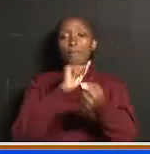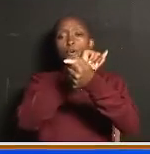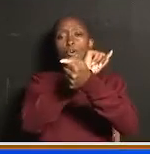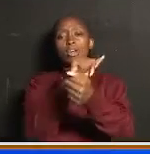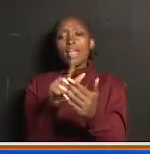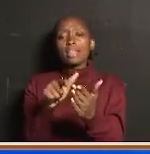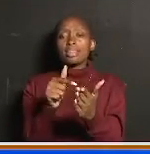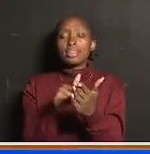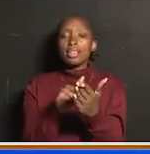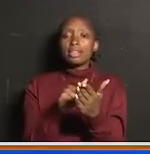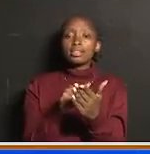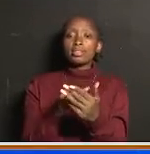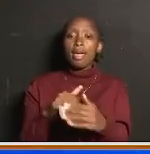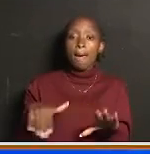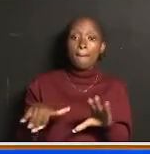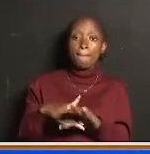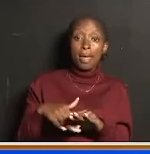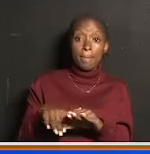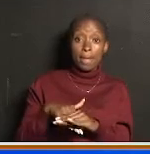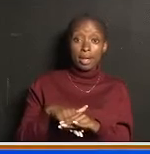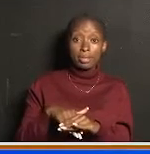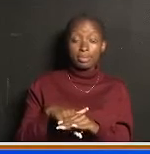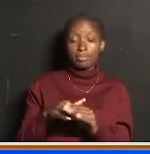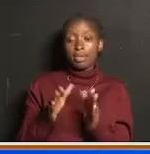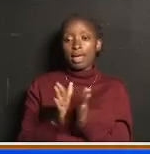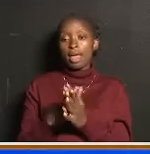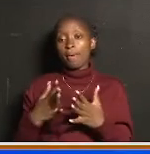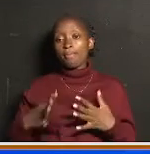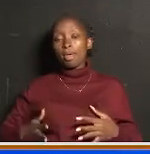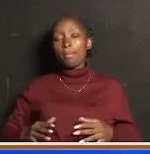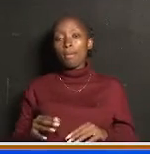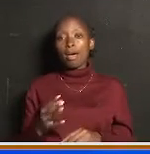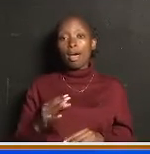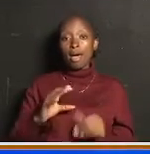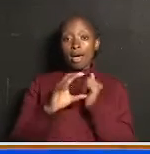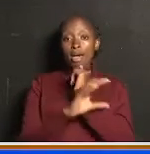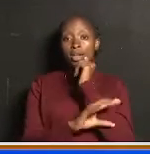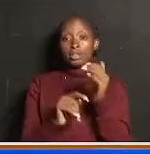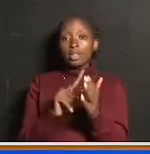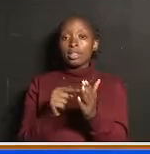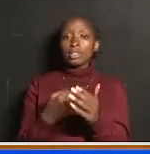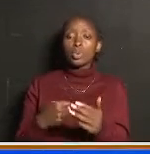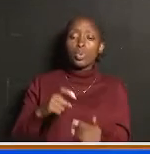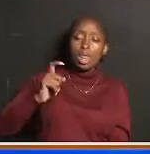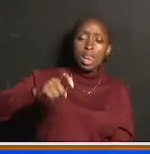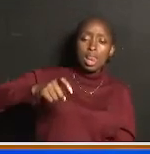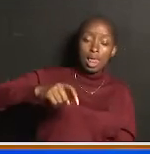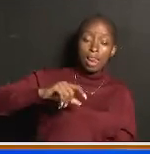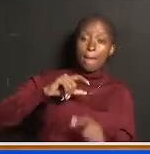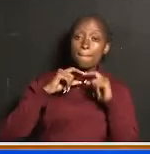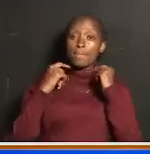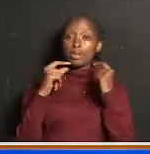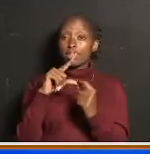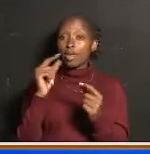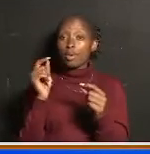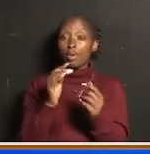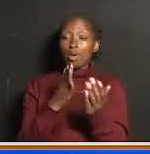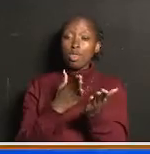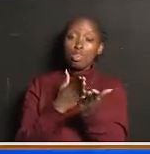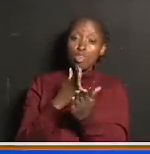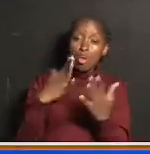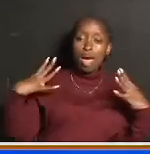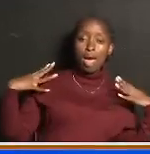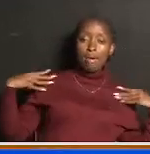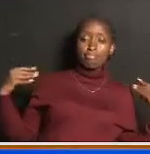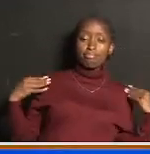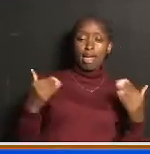protect the people of this country, we need pastors to be going a rigorous exercise before